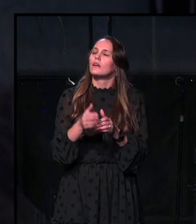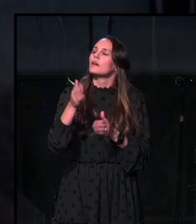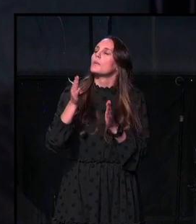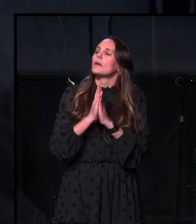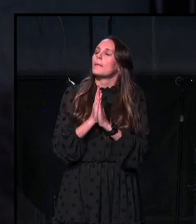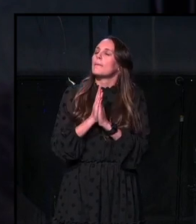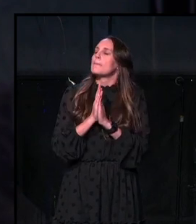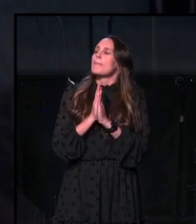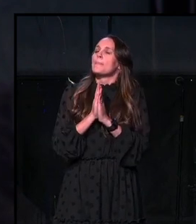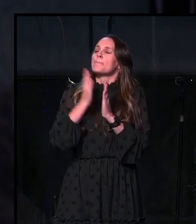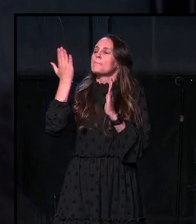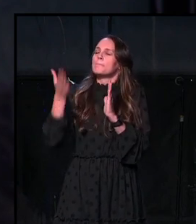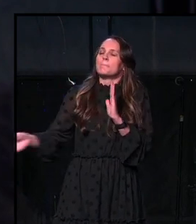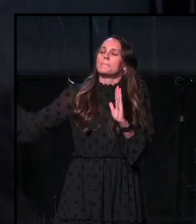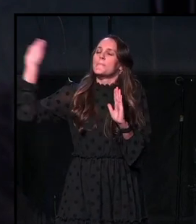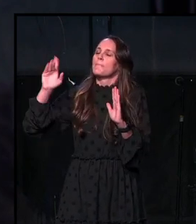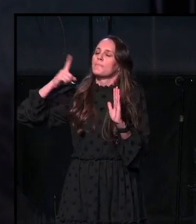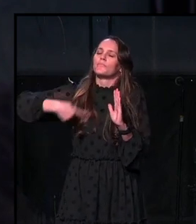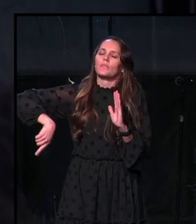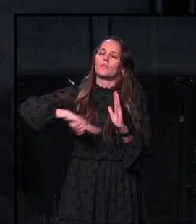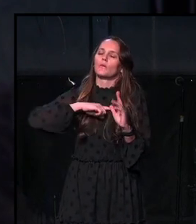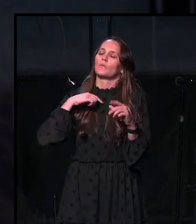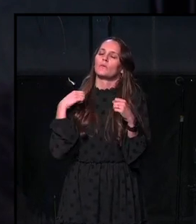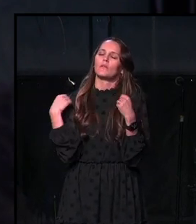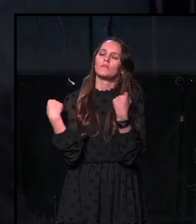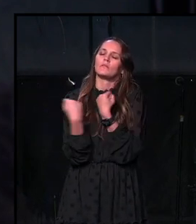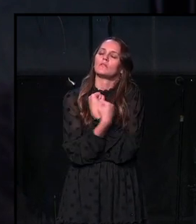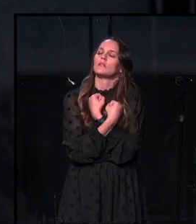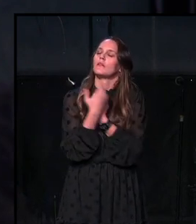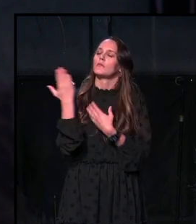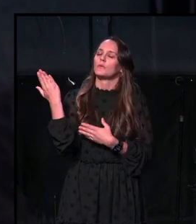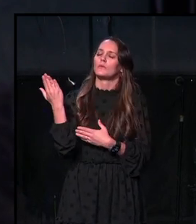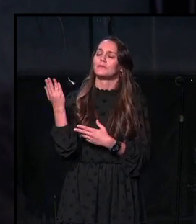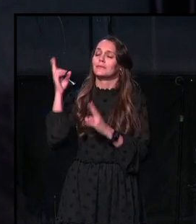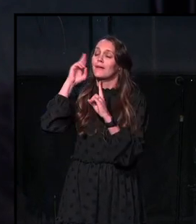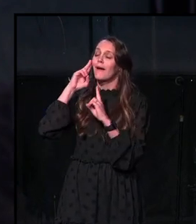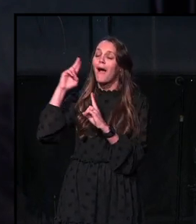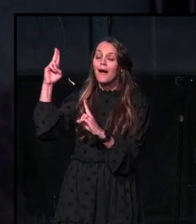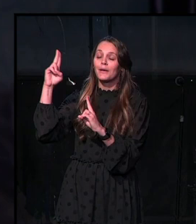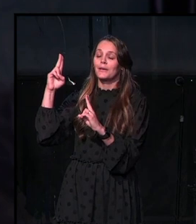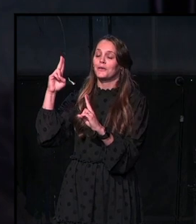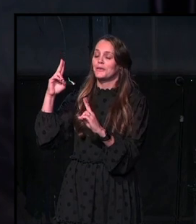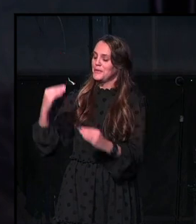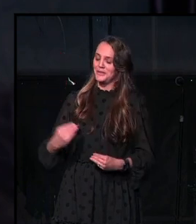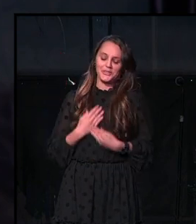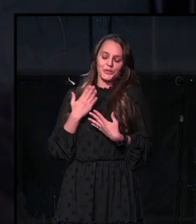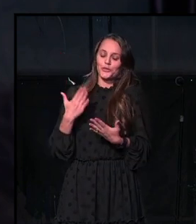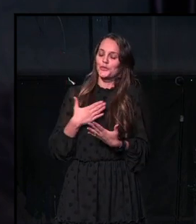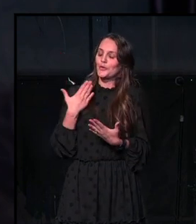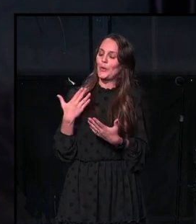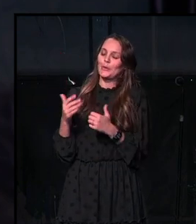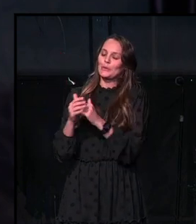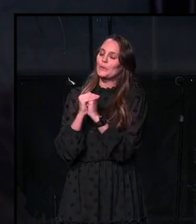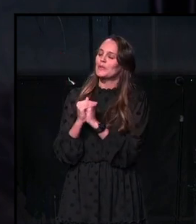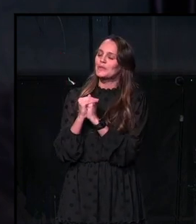you. It's an honor, it's a joy to worship you, to sacrifice,